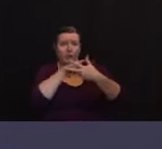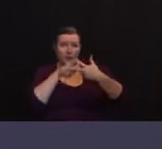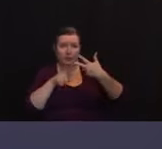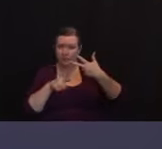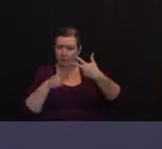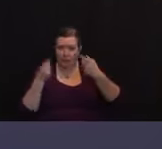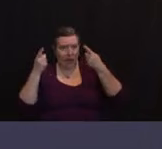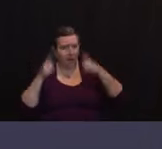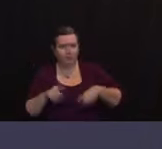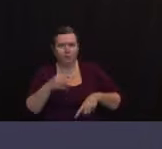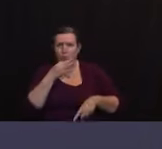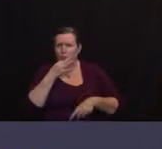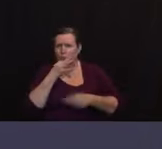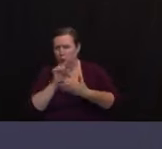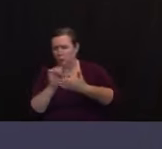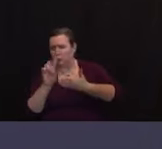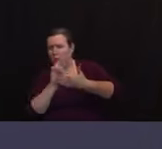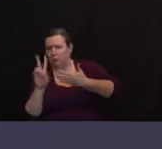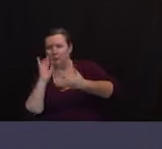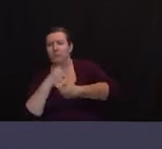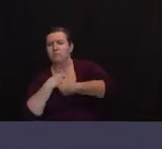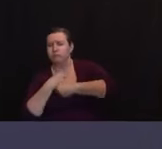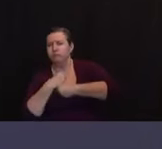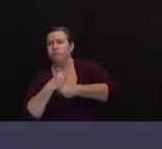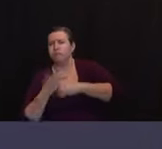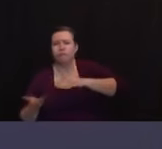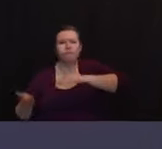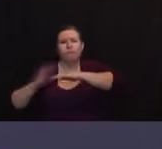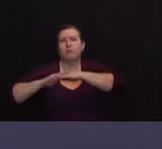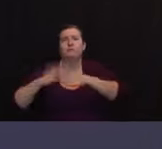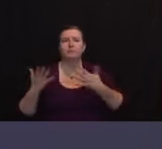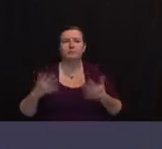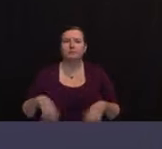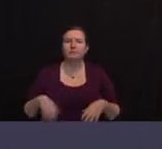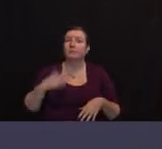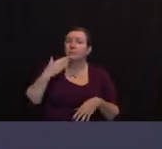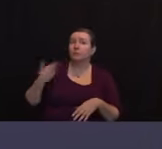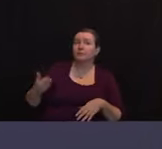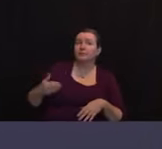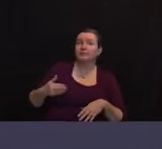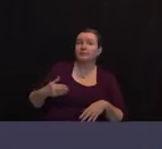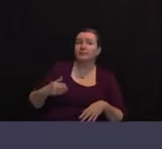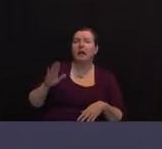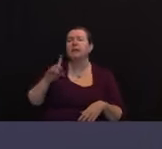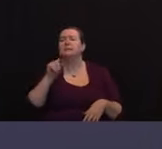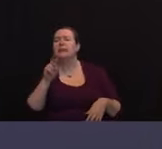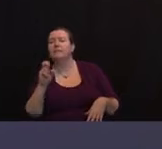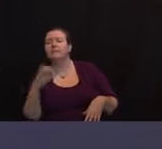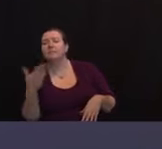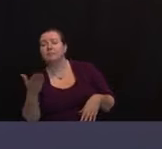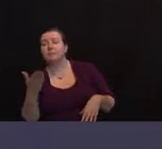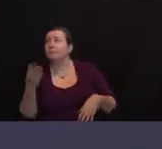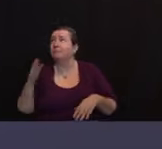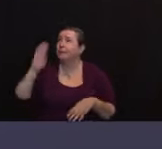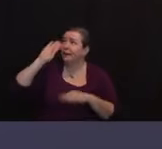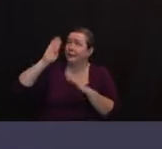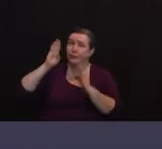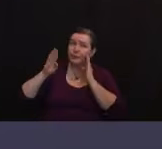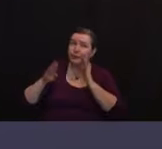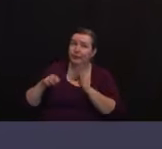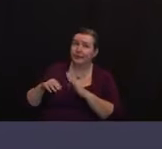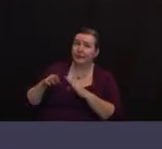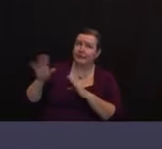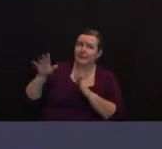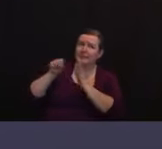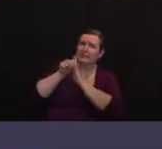you. Dave, good afternoon. Hi, Governor. First, a question from our State House correspondent, Mike Simons. New Jersey is